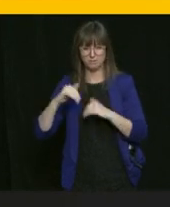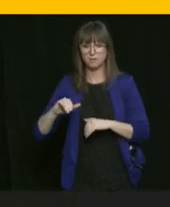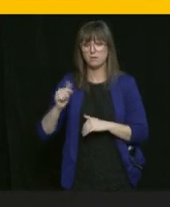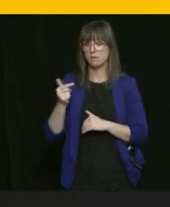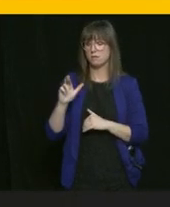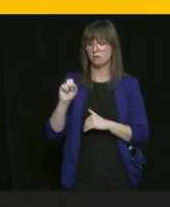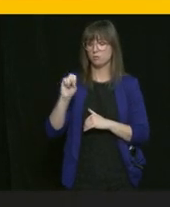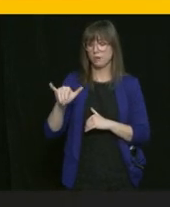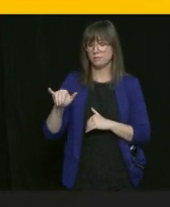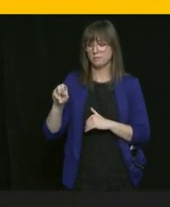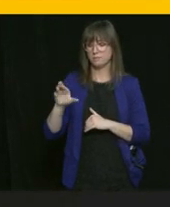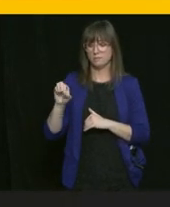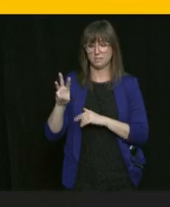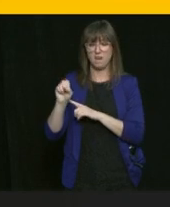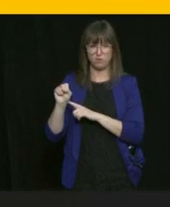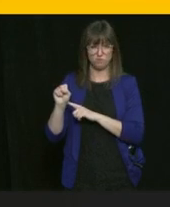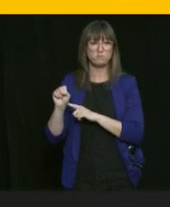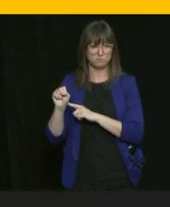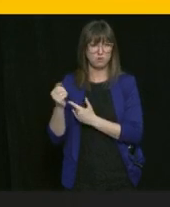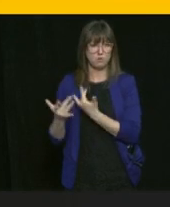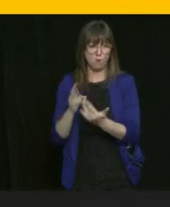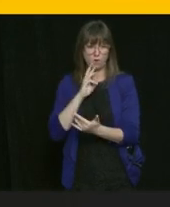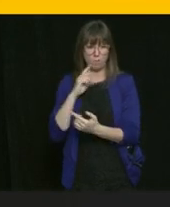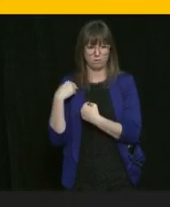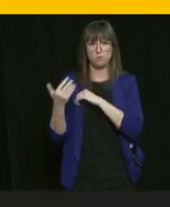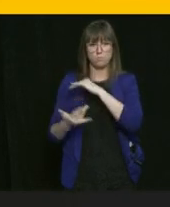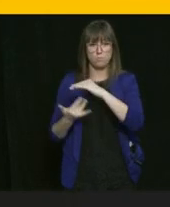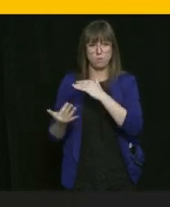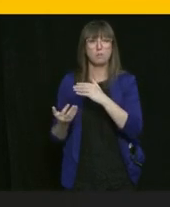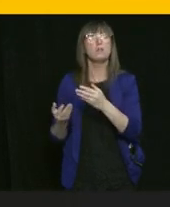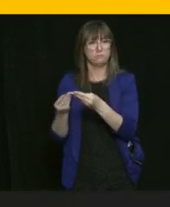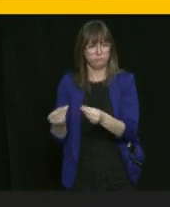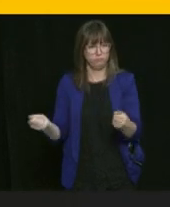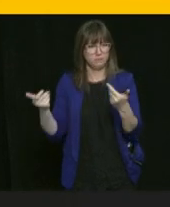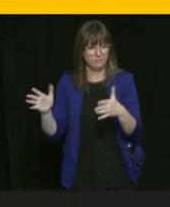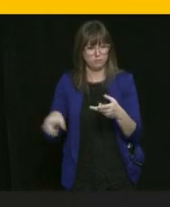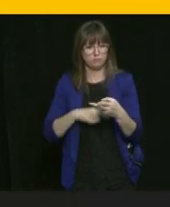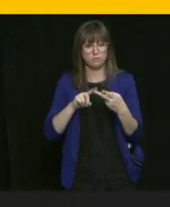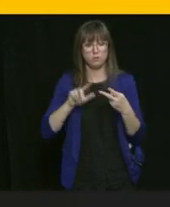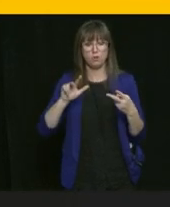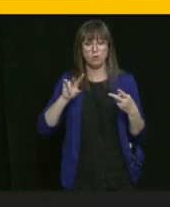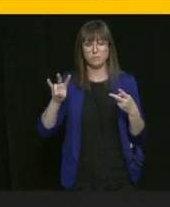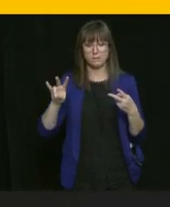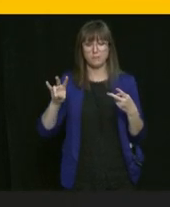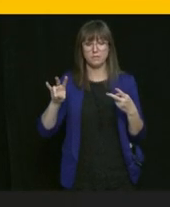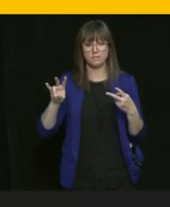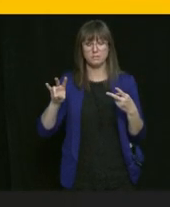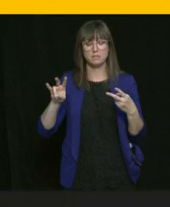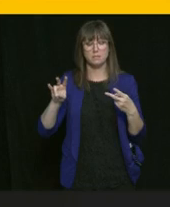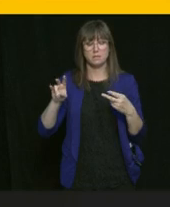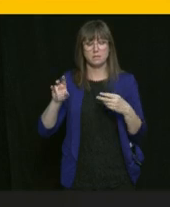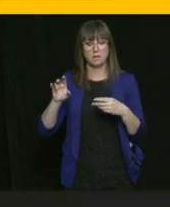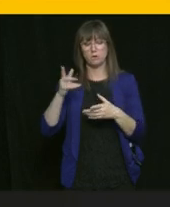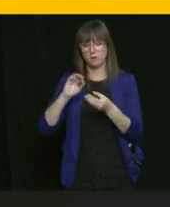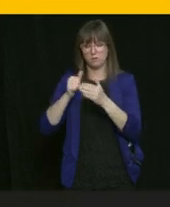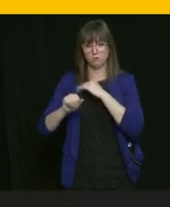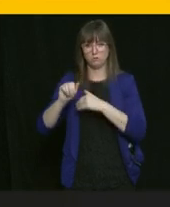since 2014. We've also prevented, crucially, 17 short angle 37, that was under a boil advisory